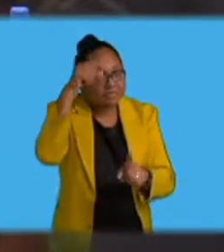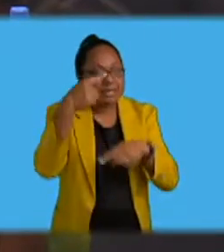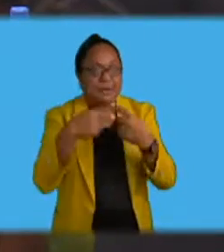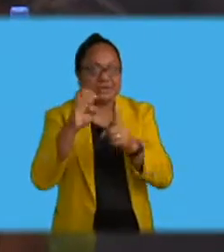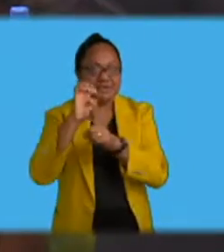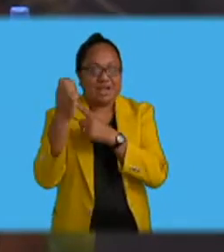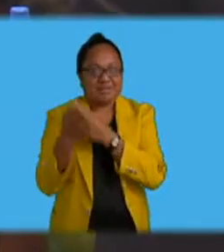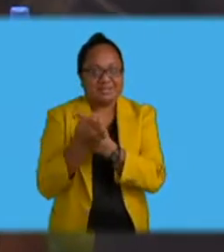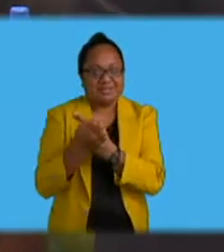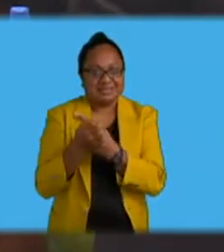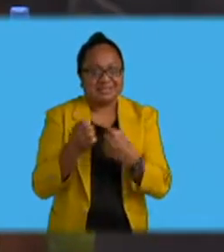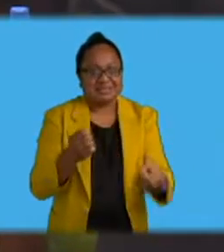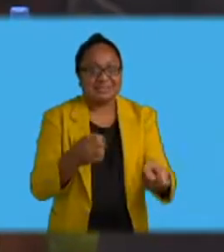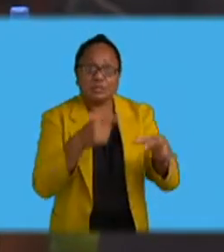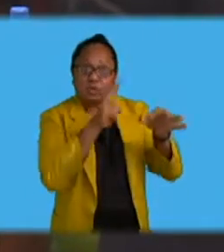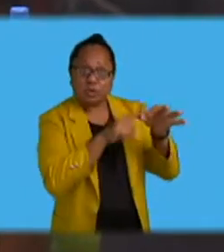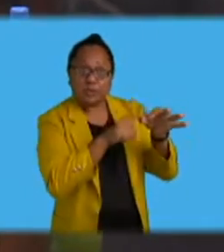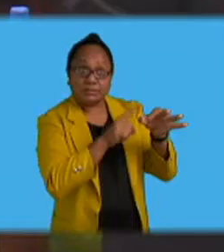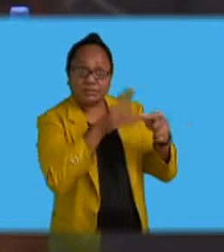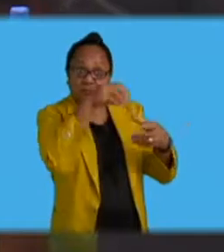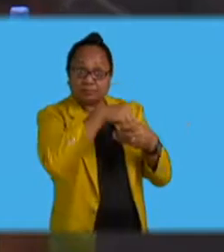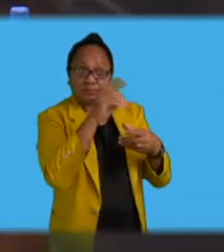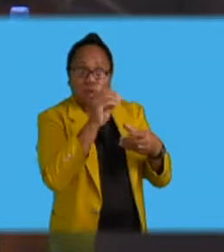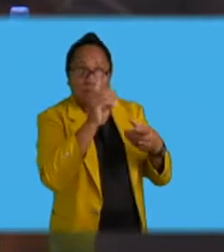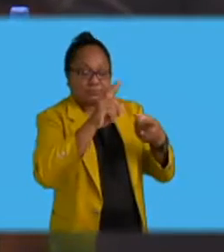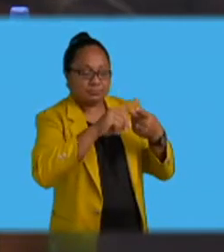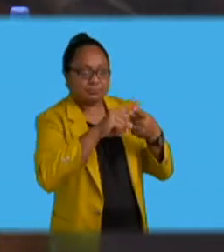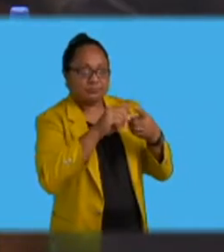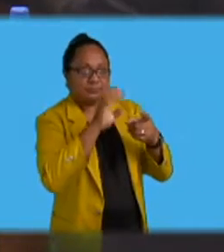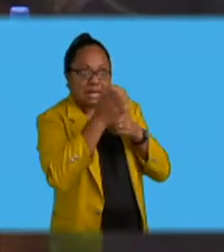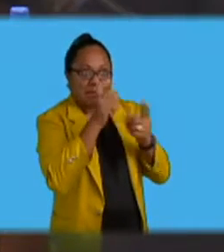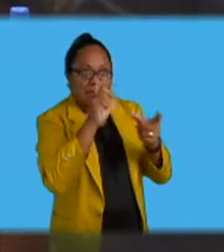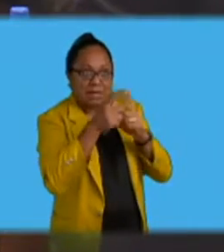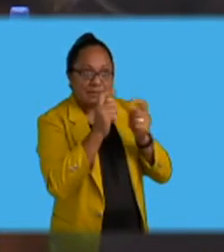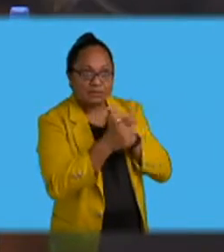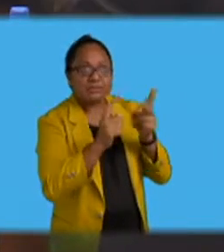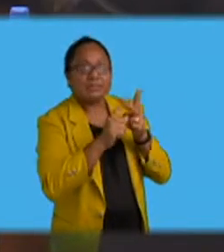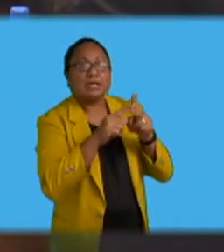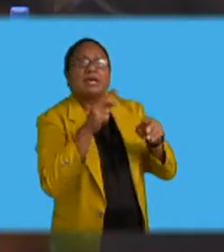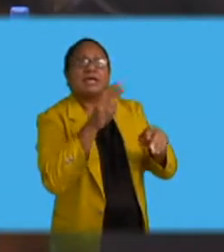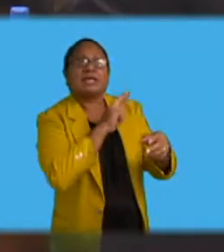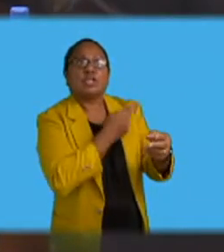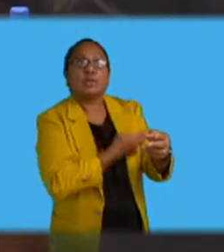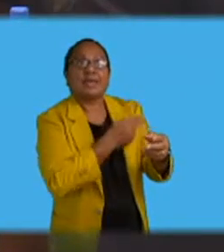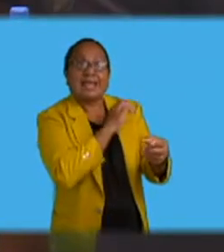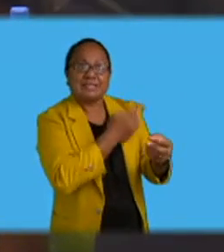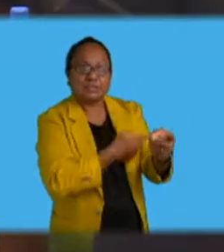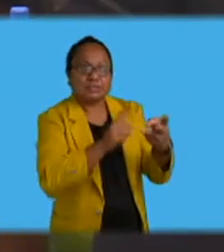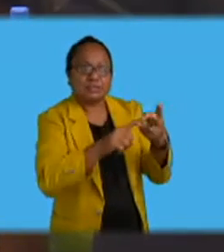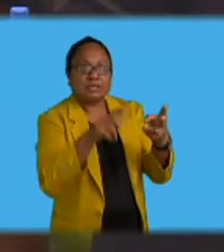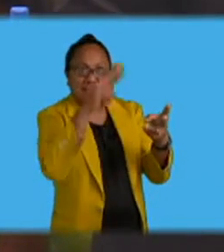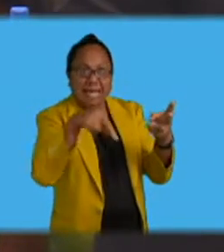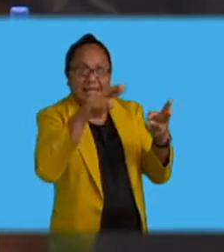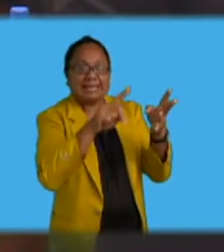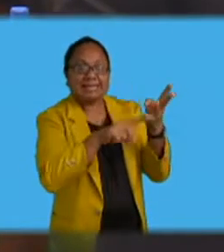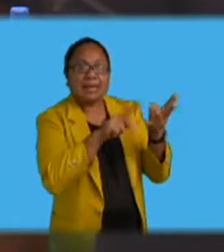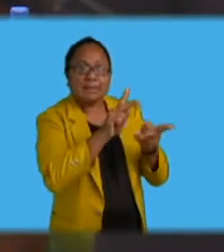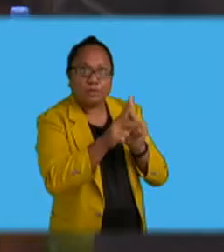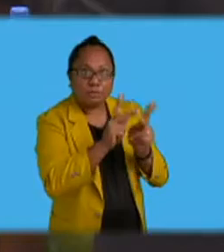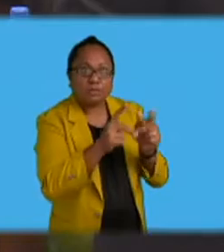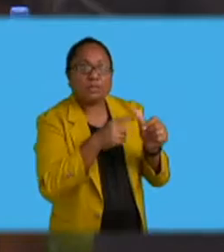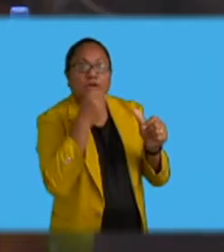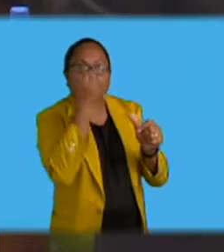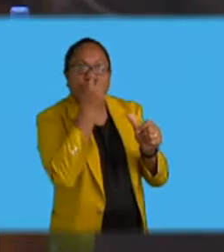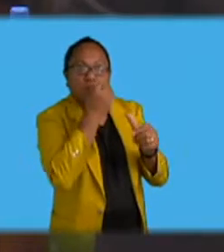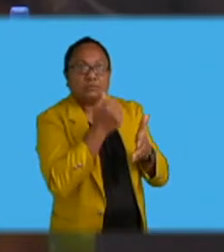The questions covered educational topics of climate change, renewable energy, recycling, pollution, food